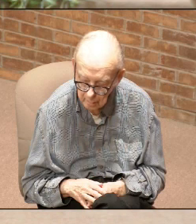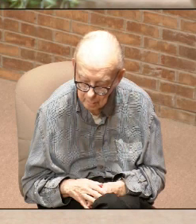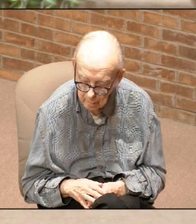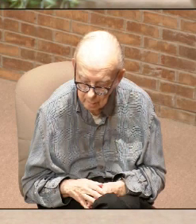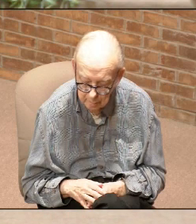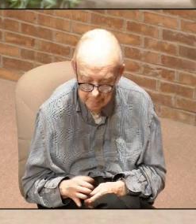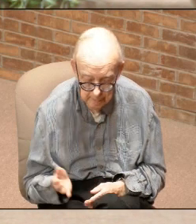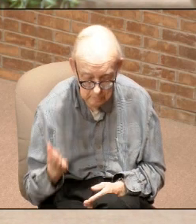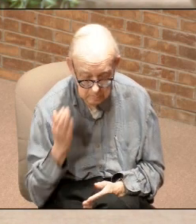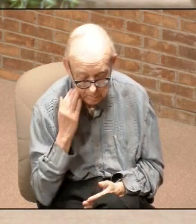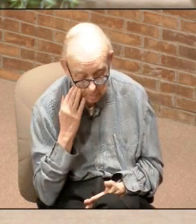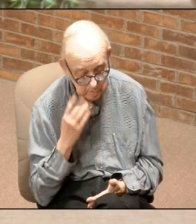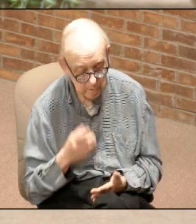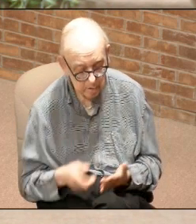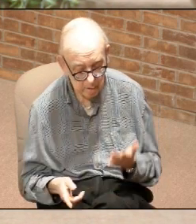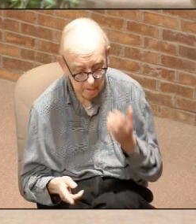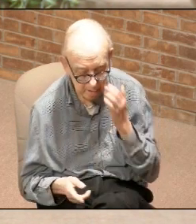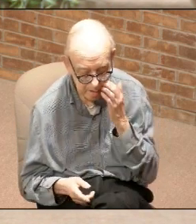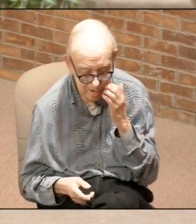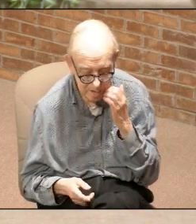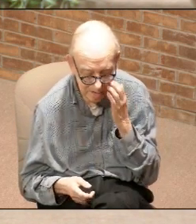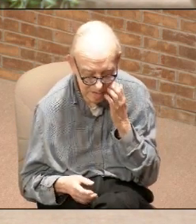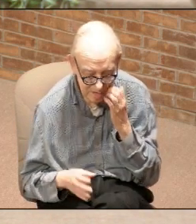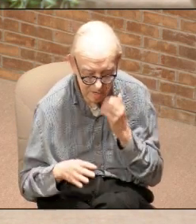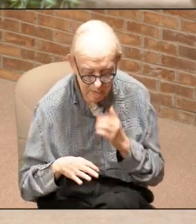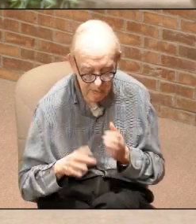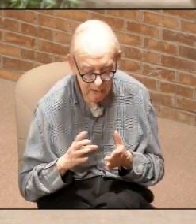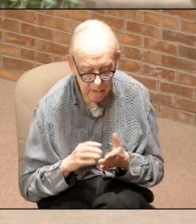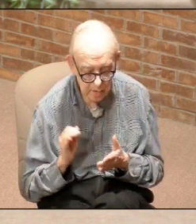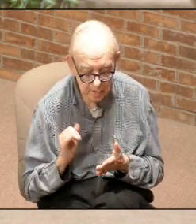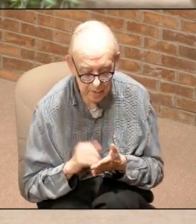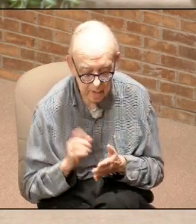but you know what i found out i needed something